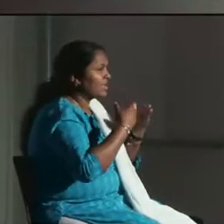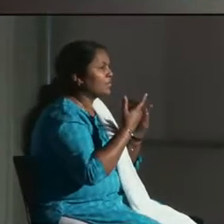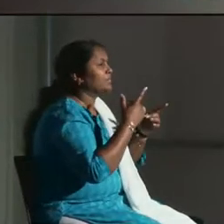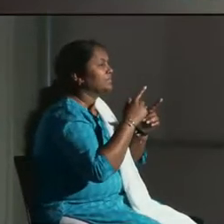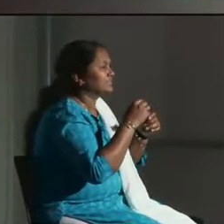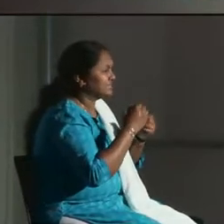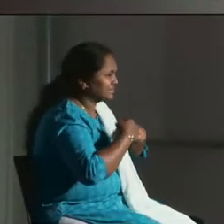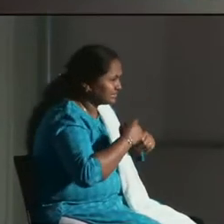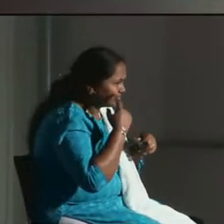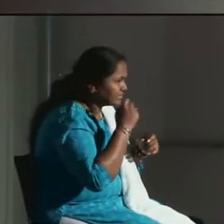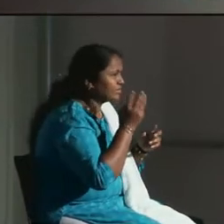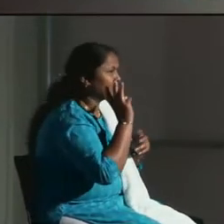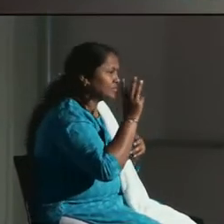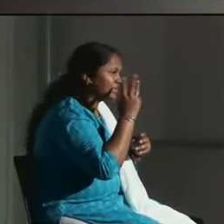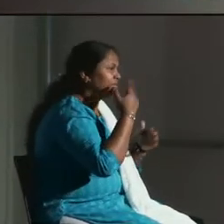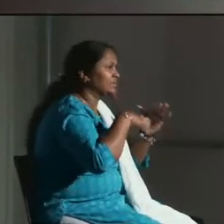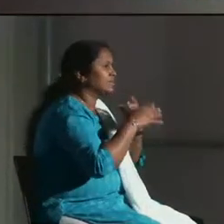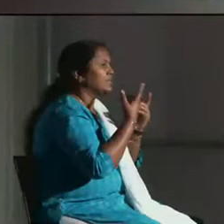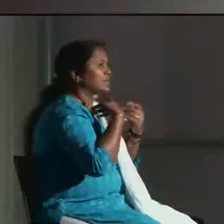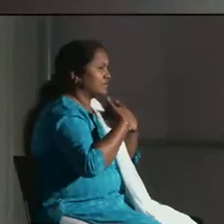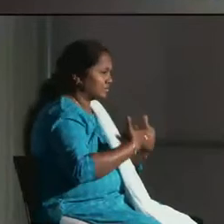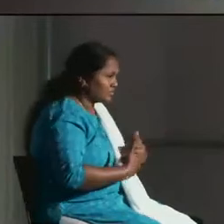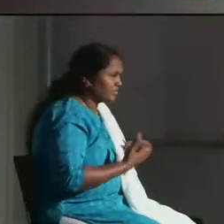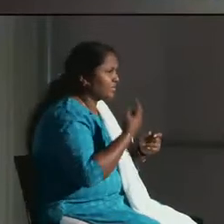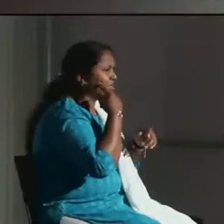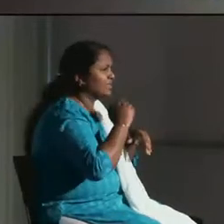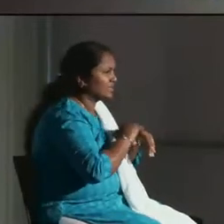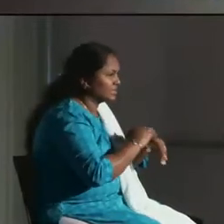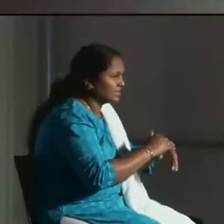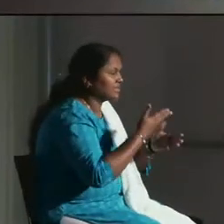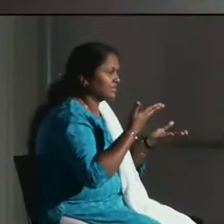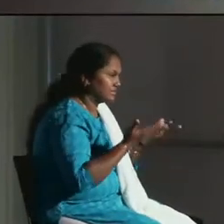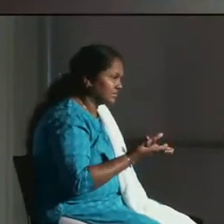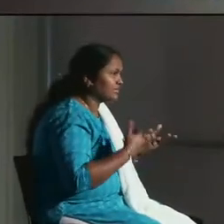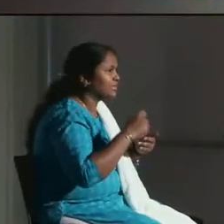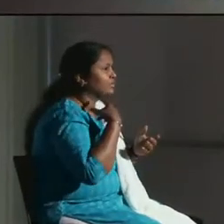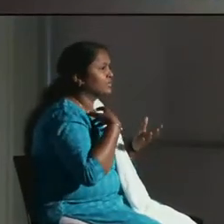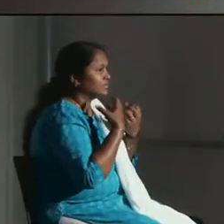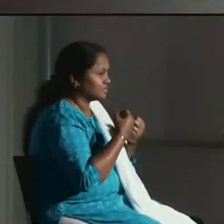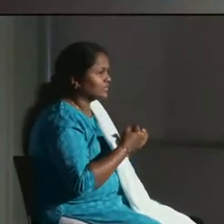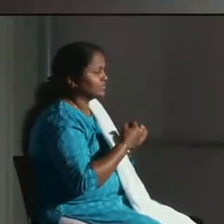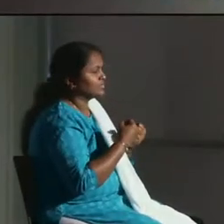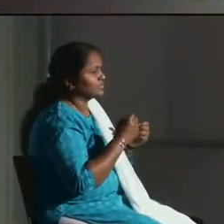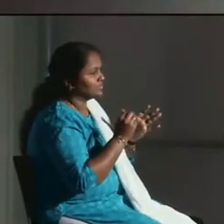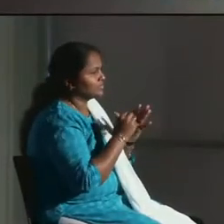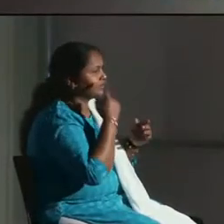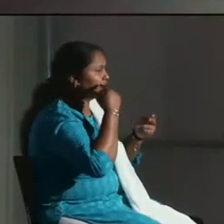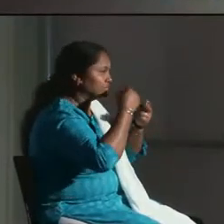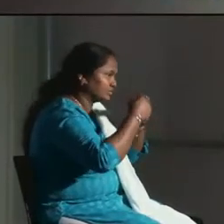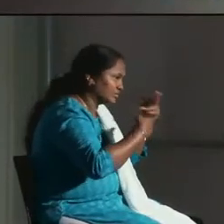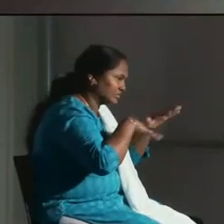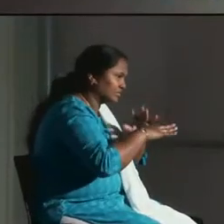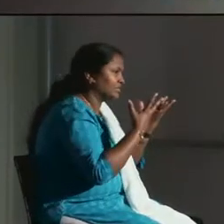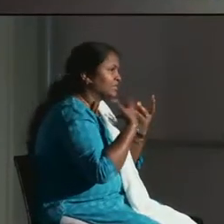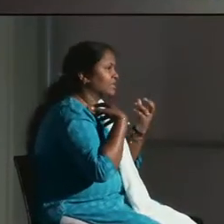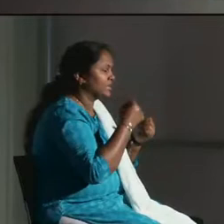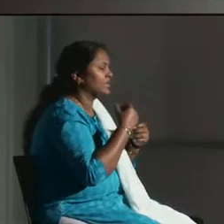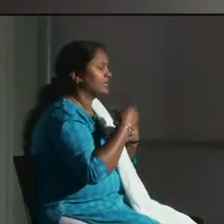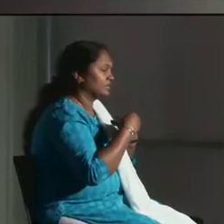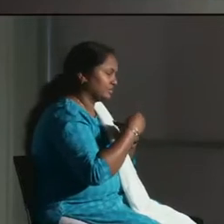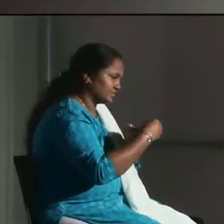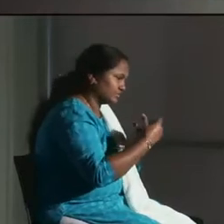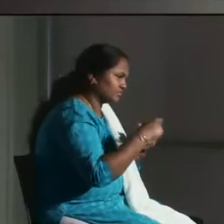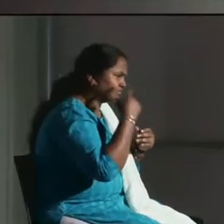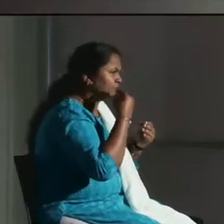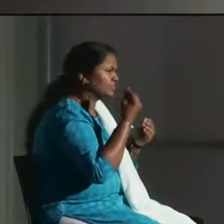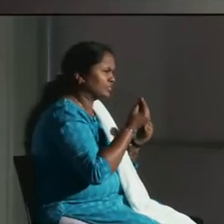to witness this? What would happen to our bodies to experience this? Would that disrupt the story of fear that we inherit? A